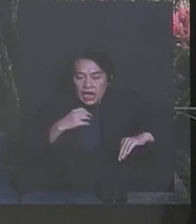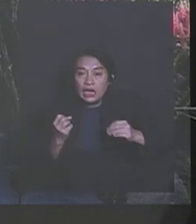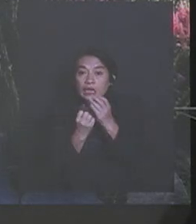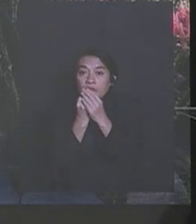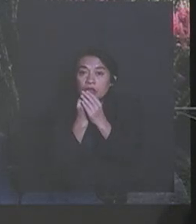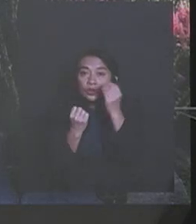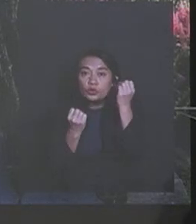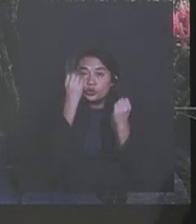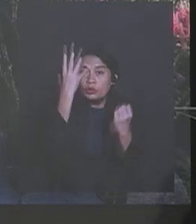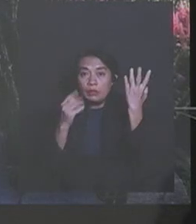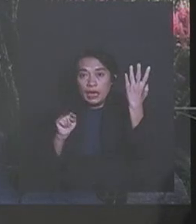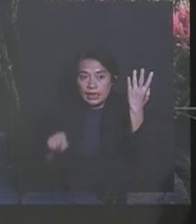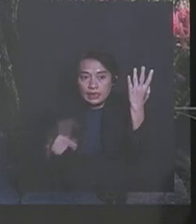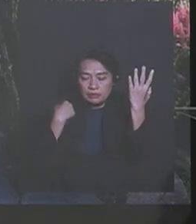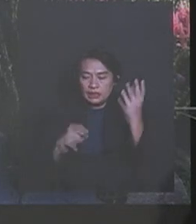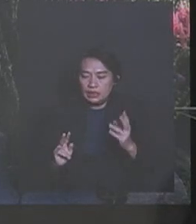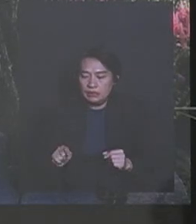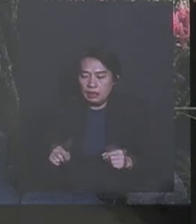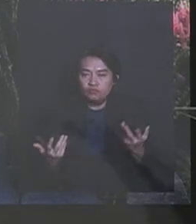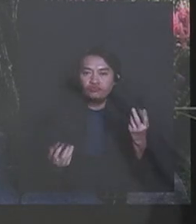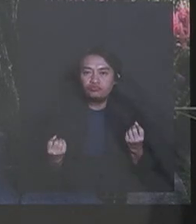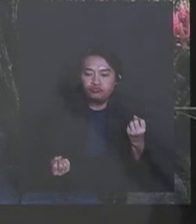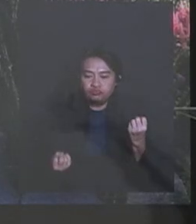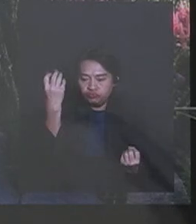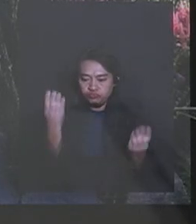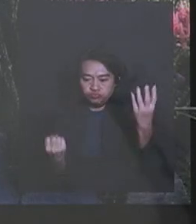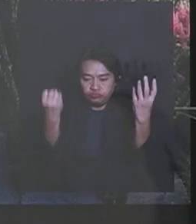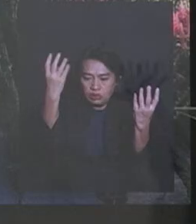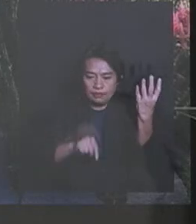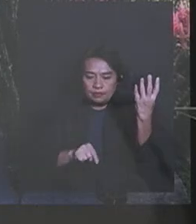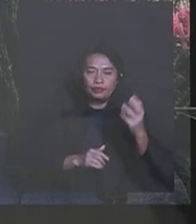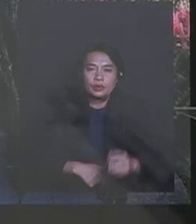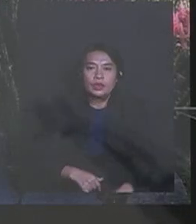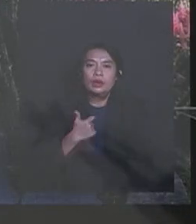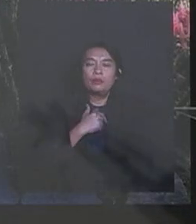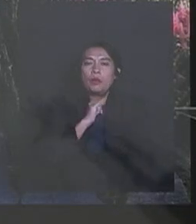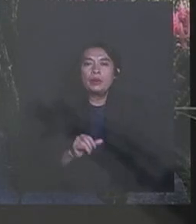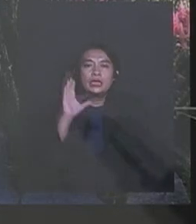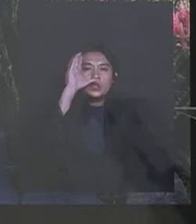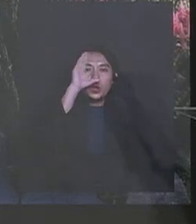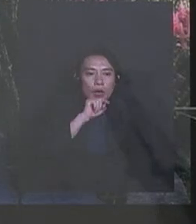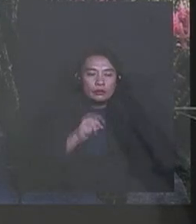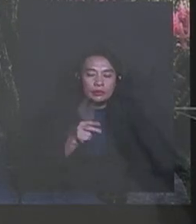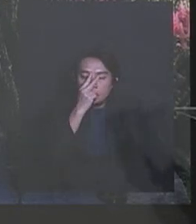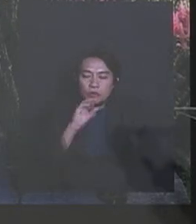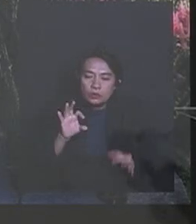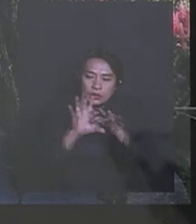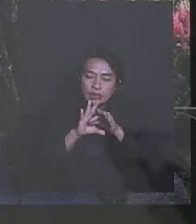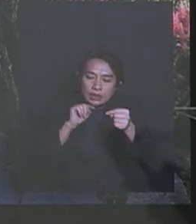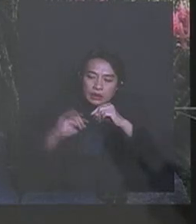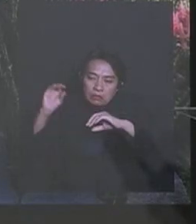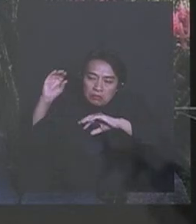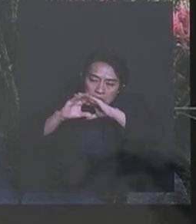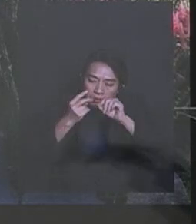My favorite time to go is in the evening. It's less crowded, but the lighting is all downlit, so the plants are lit, but you don't have the lights in your